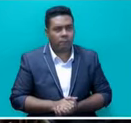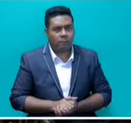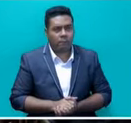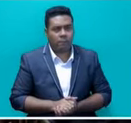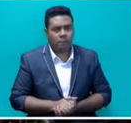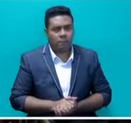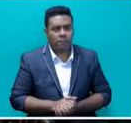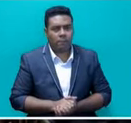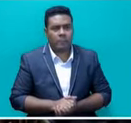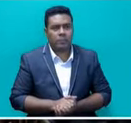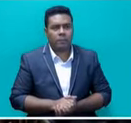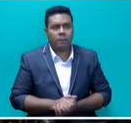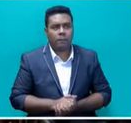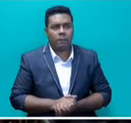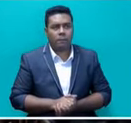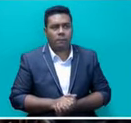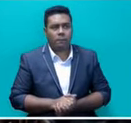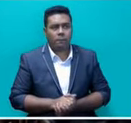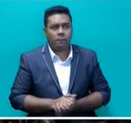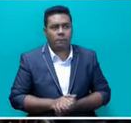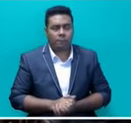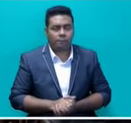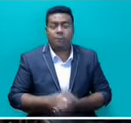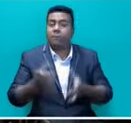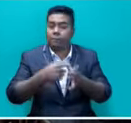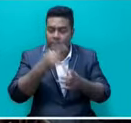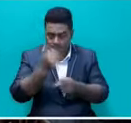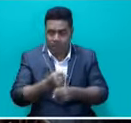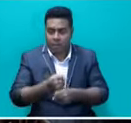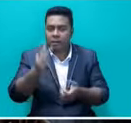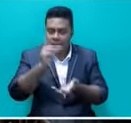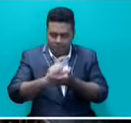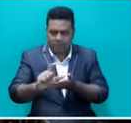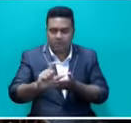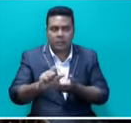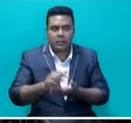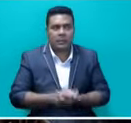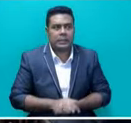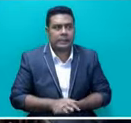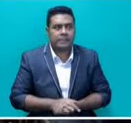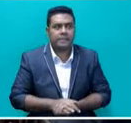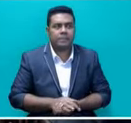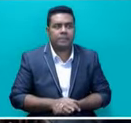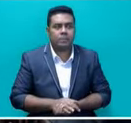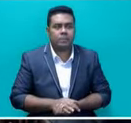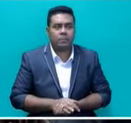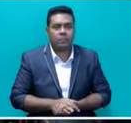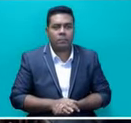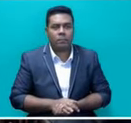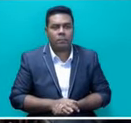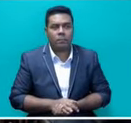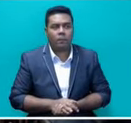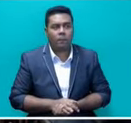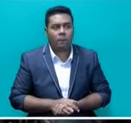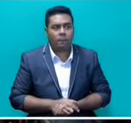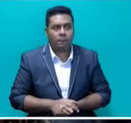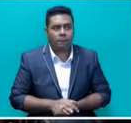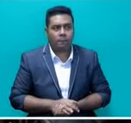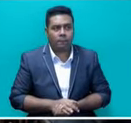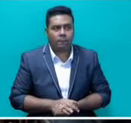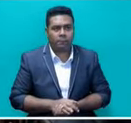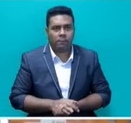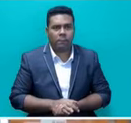for clarification. Honorable Attorney General will clarify. You have. Honorable Tambuya is digging herself into a hole.